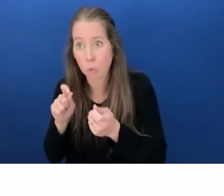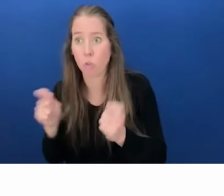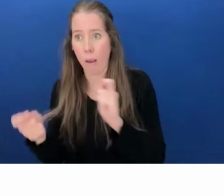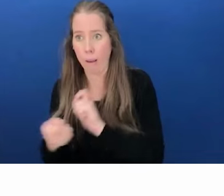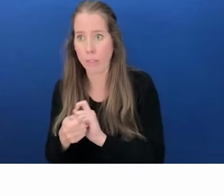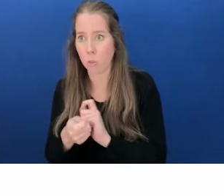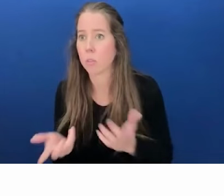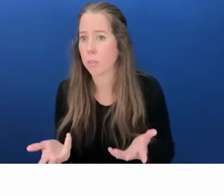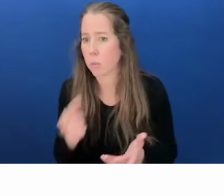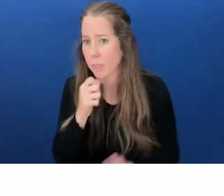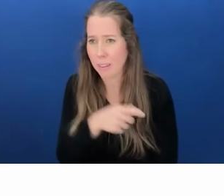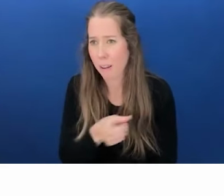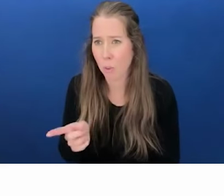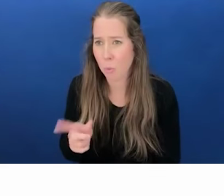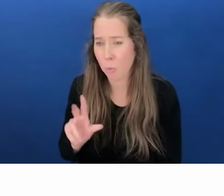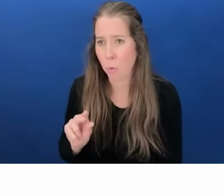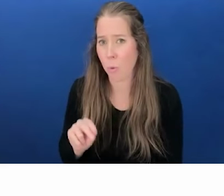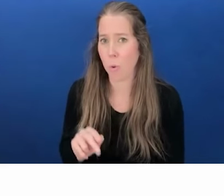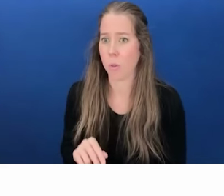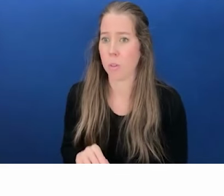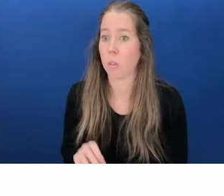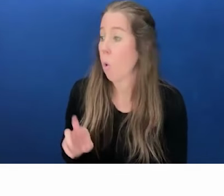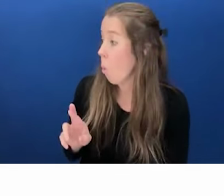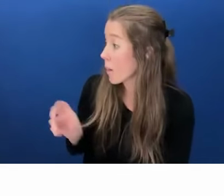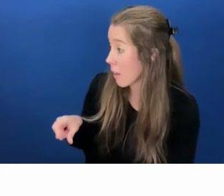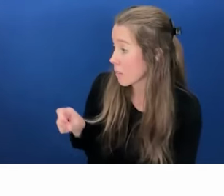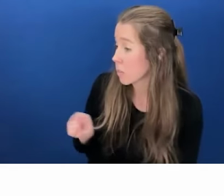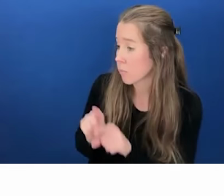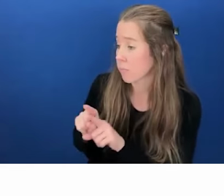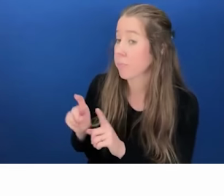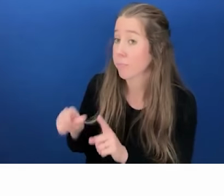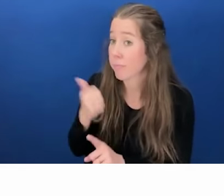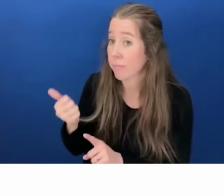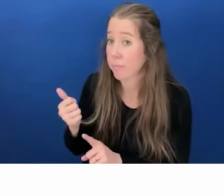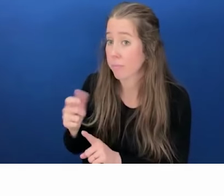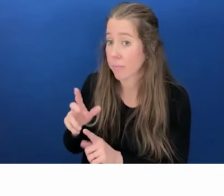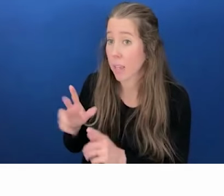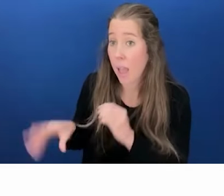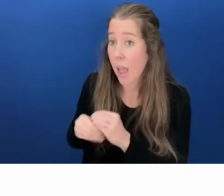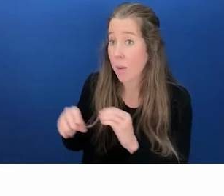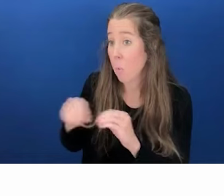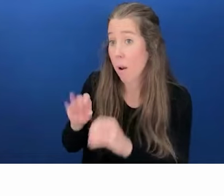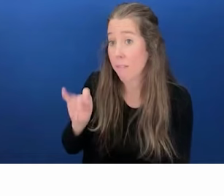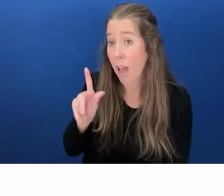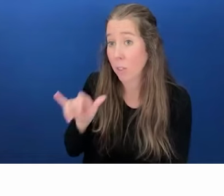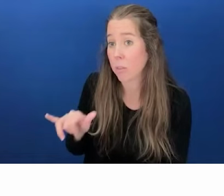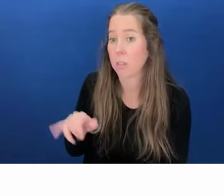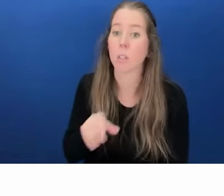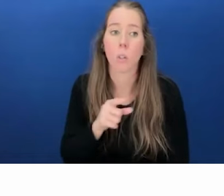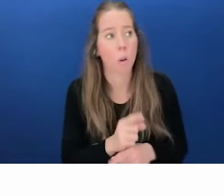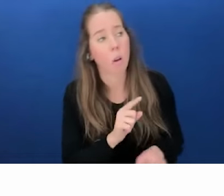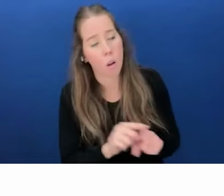else. So it's not you guys. Yeah. Or even, I mean, the way around that is just to add more faculty, right? Add more faculty positions. Well, on top of that,